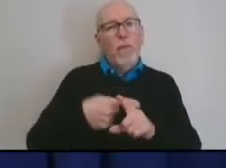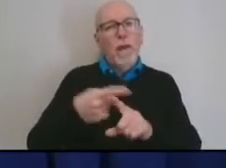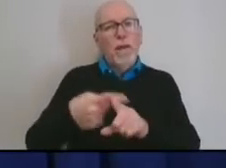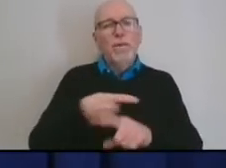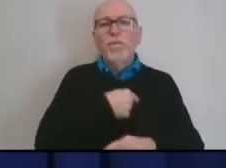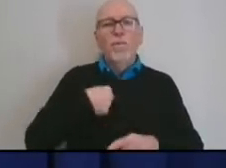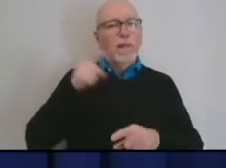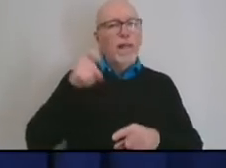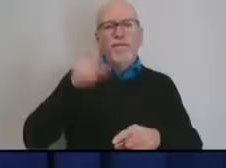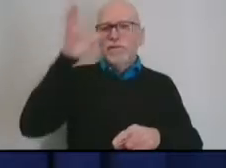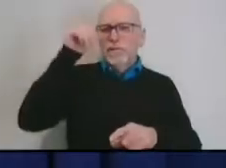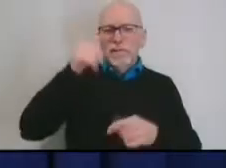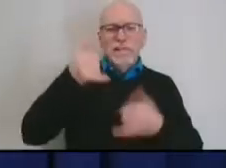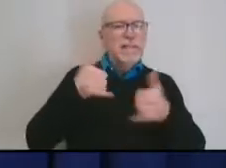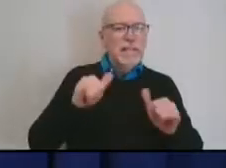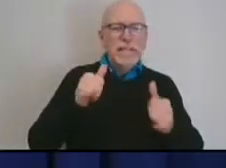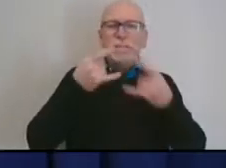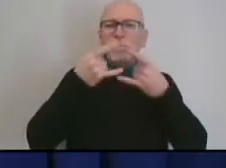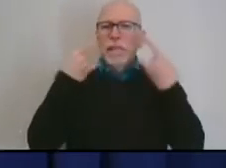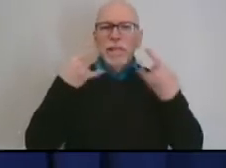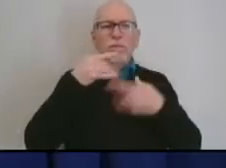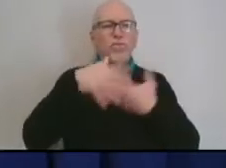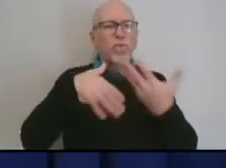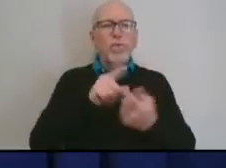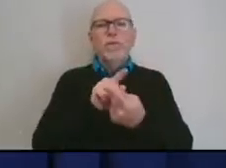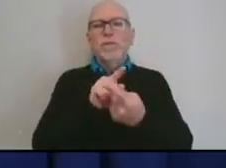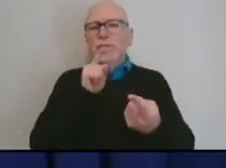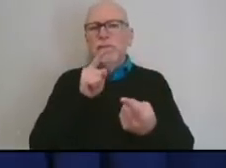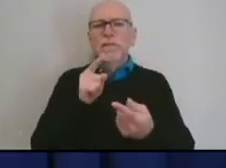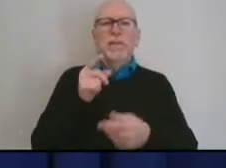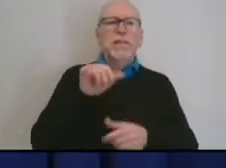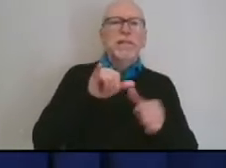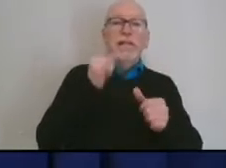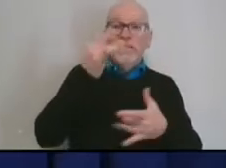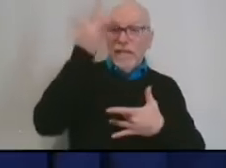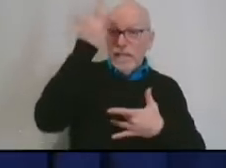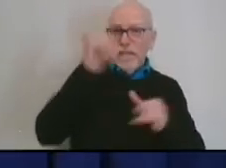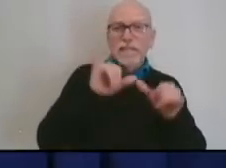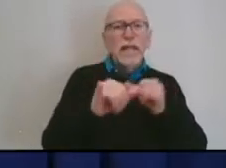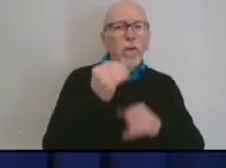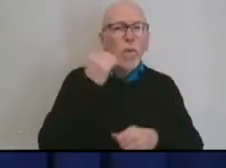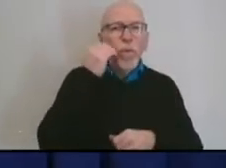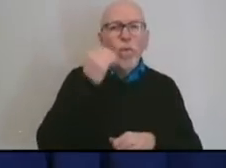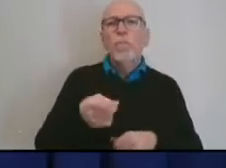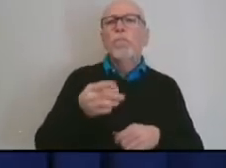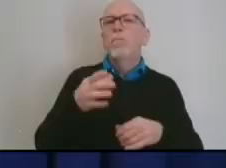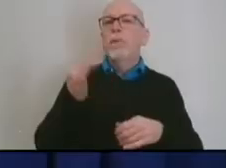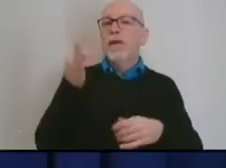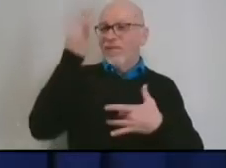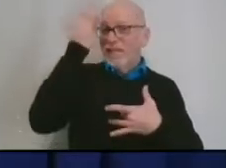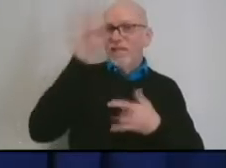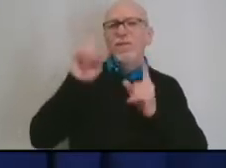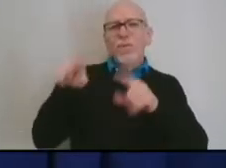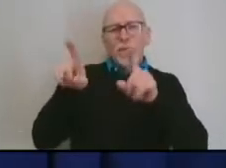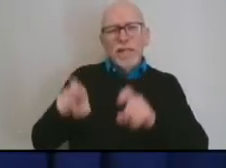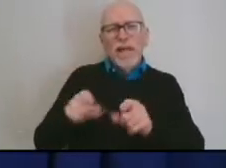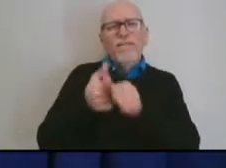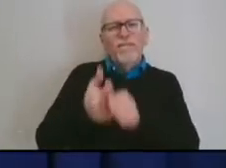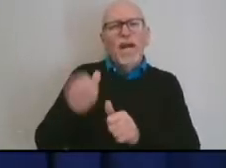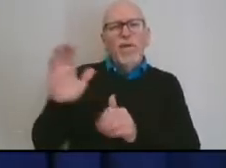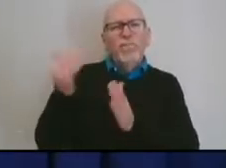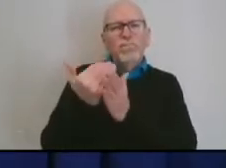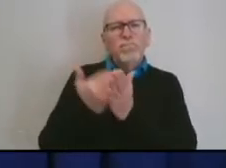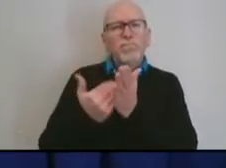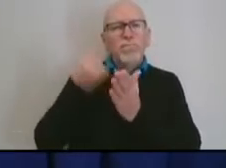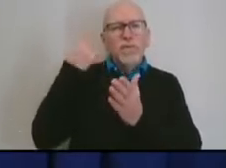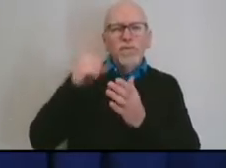vigilant about masking, social distancing, staying home if you're ill, and getting tested, and then following guidelines for isolation